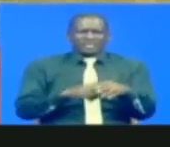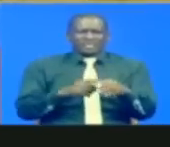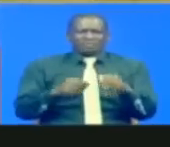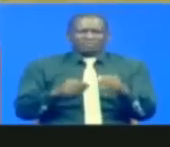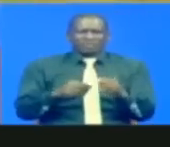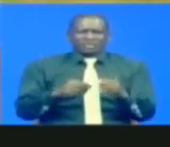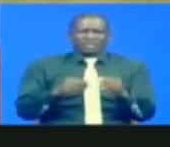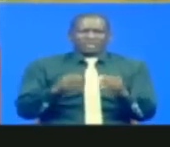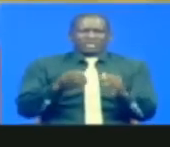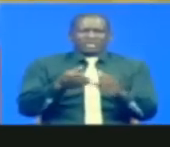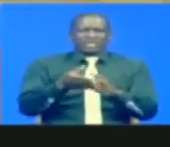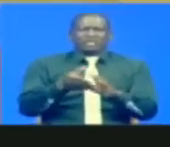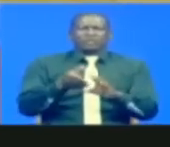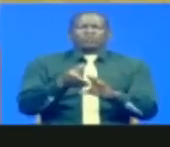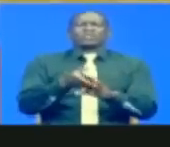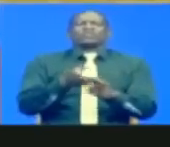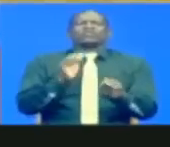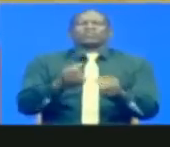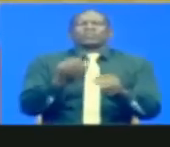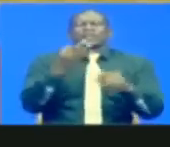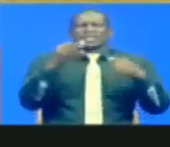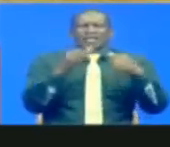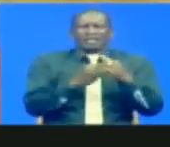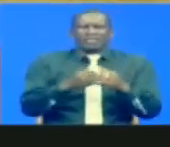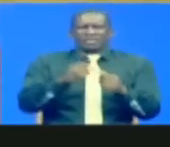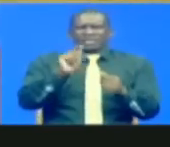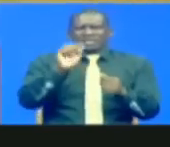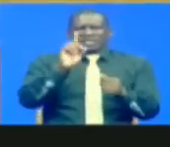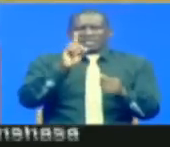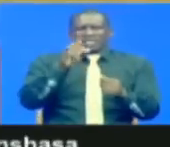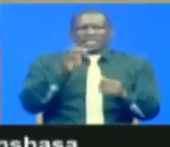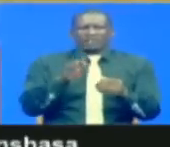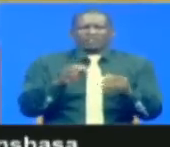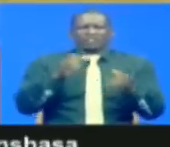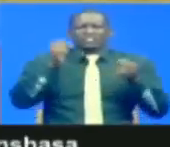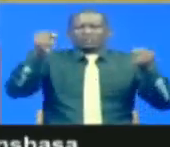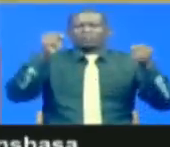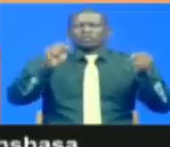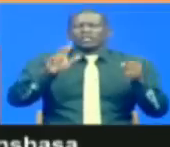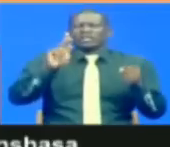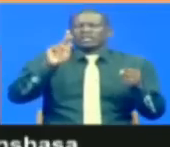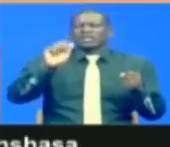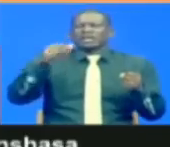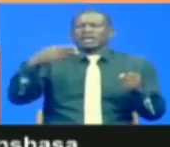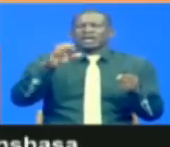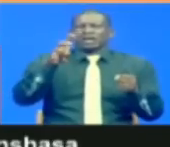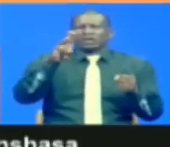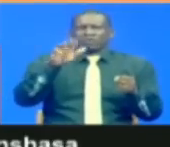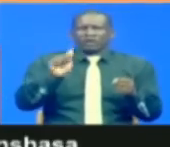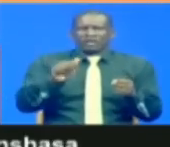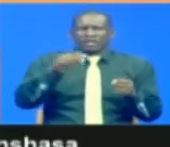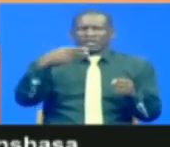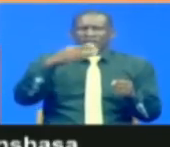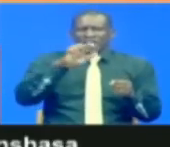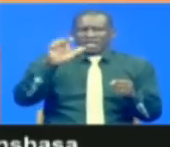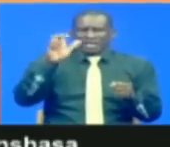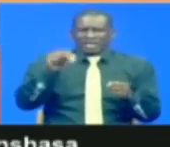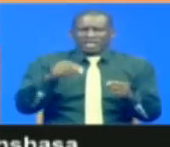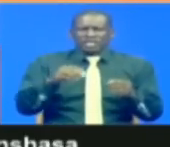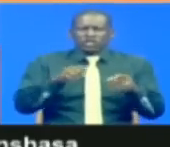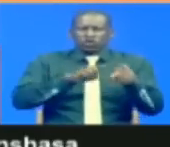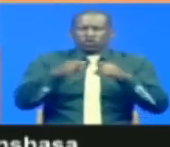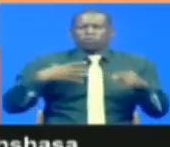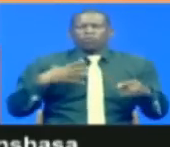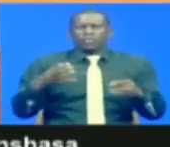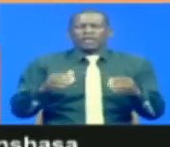the 38th edition of the KDF Cross Country Championships at the Kahawa Barracks. Obiri, the Commonwealth and African champion who had a brilliant